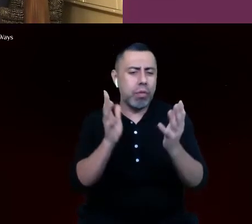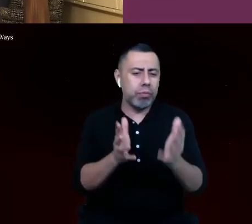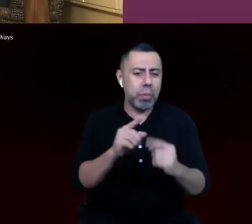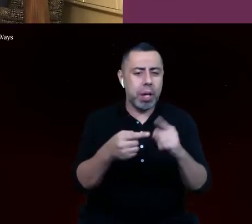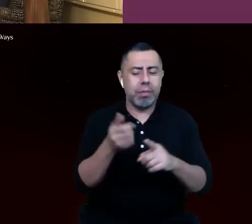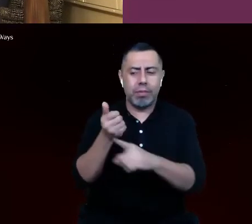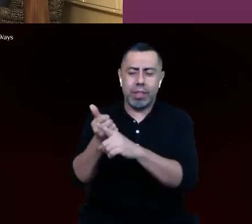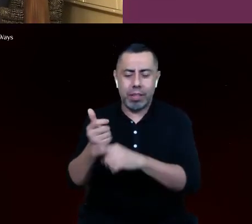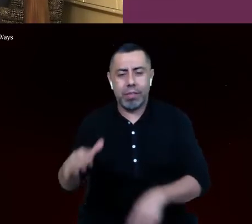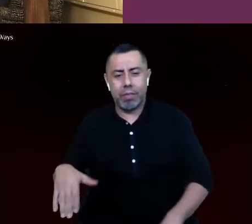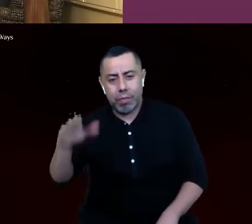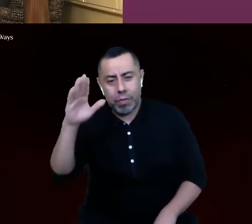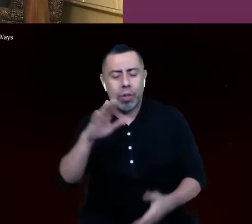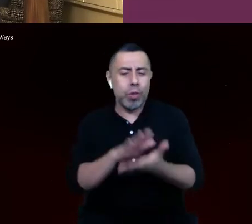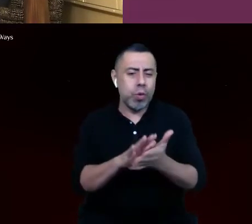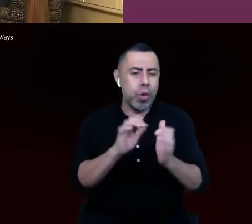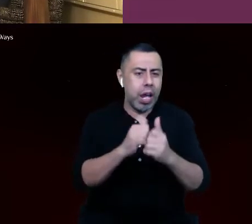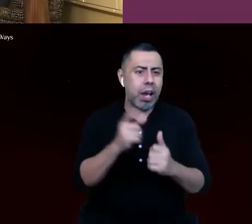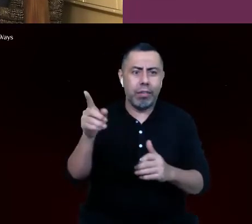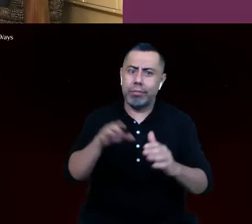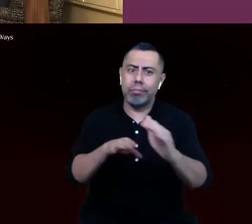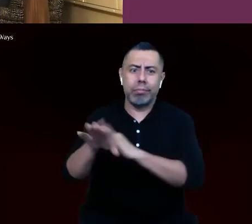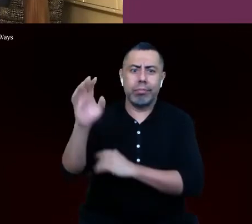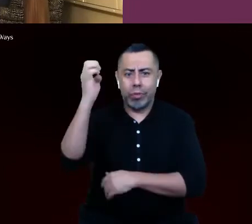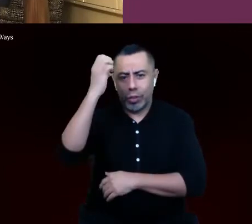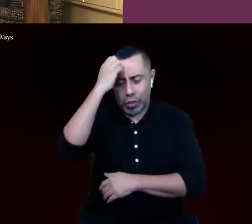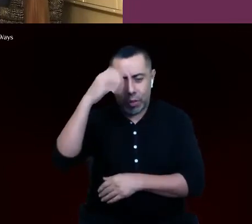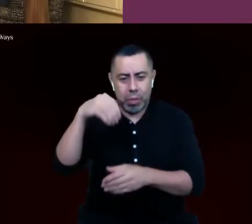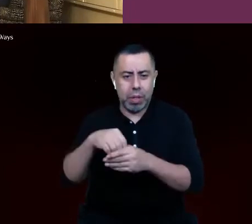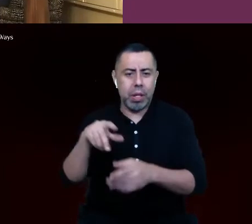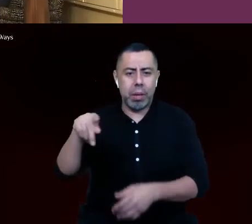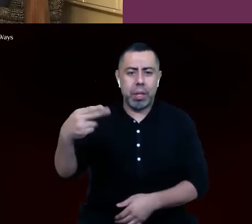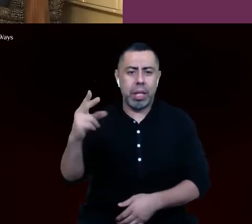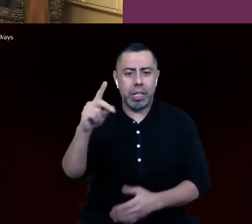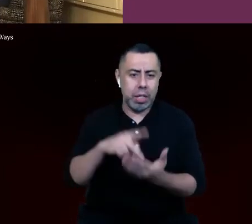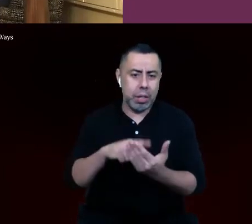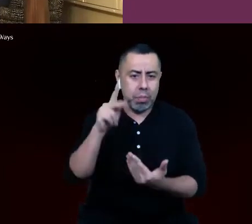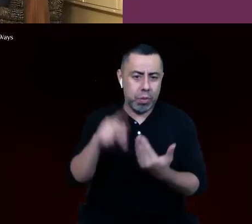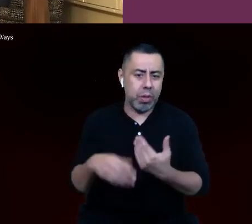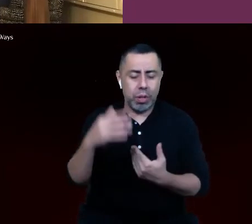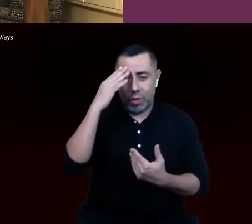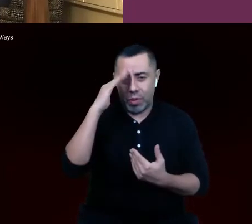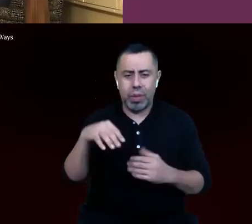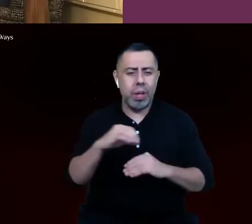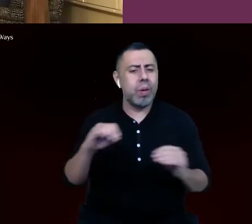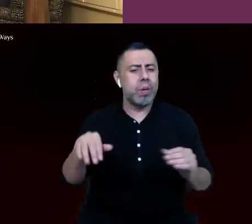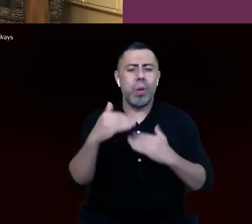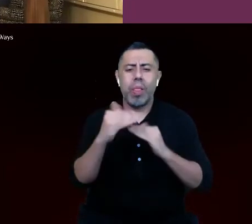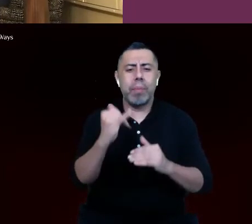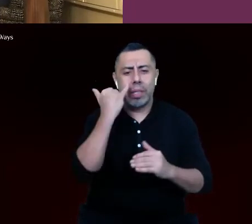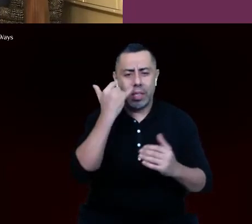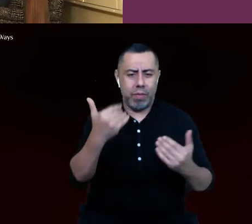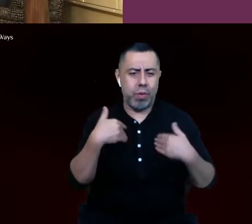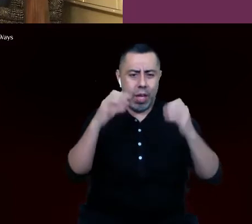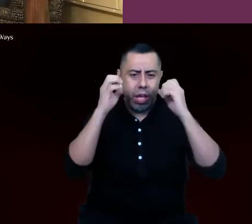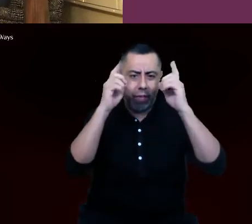she ended up in Europe in a PhD program, that the sky is the limit when you've got education and a